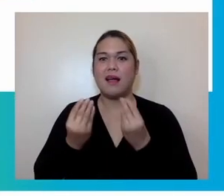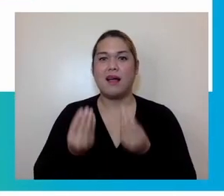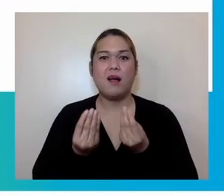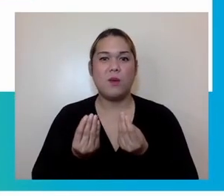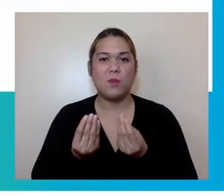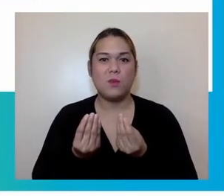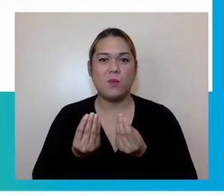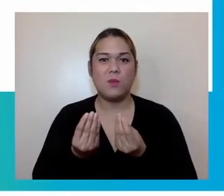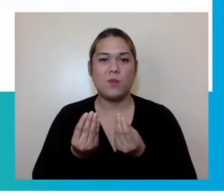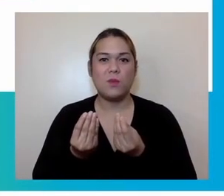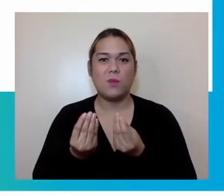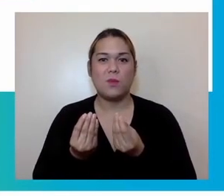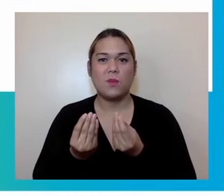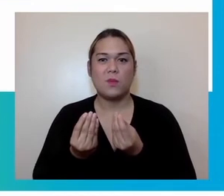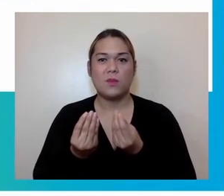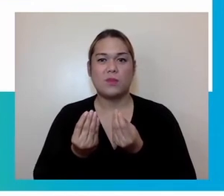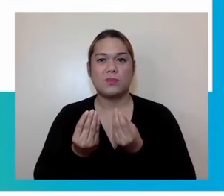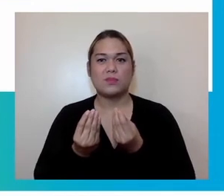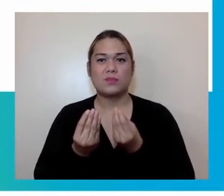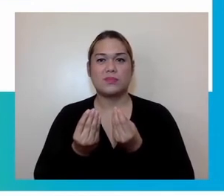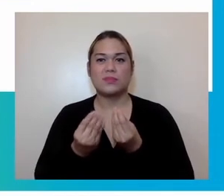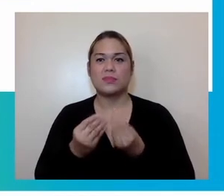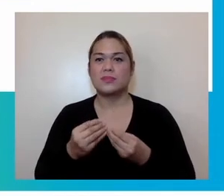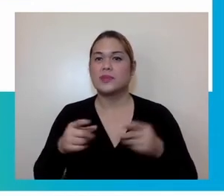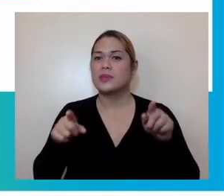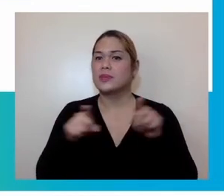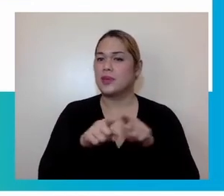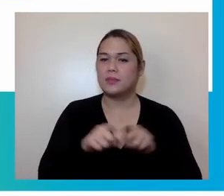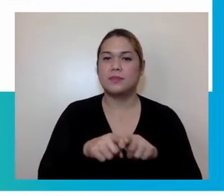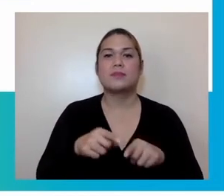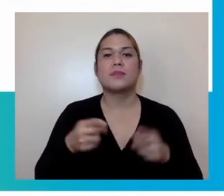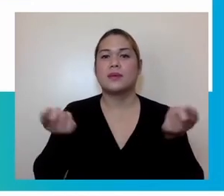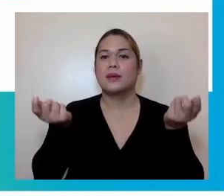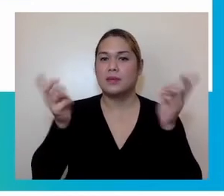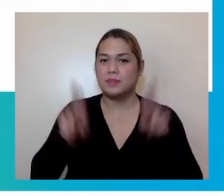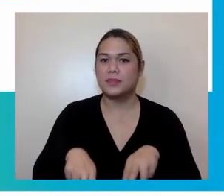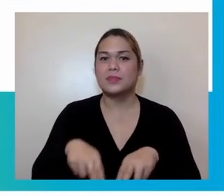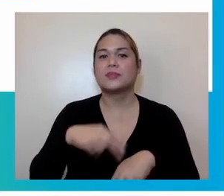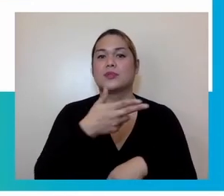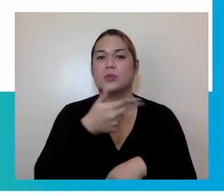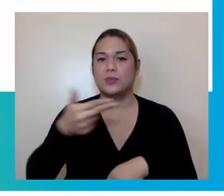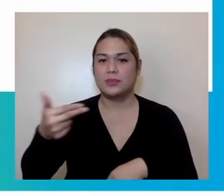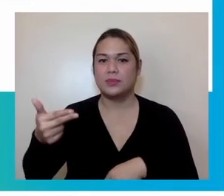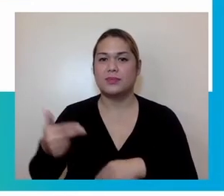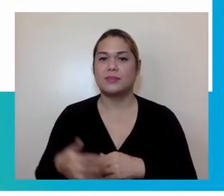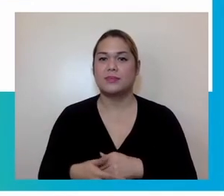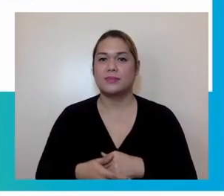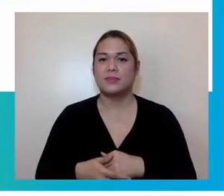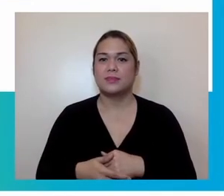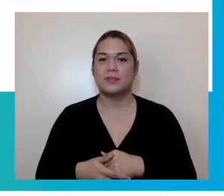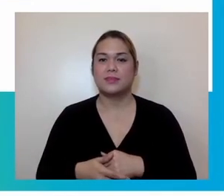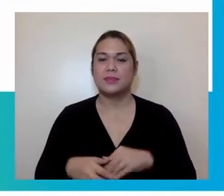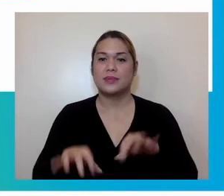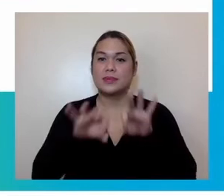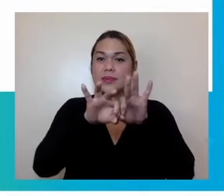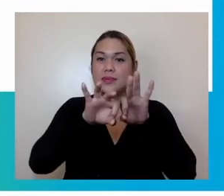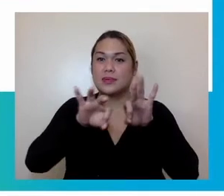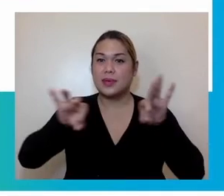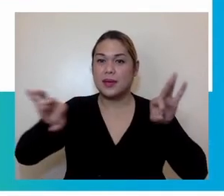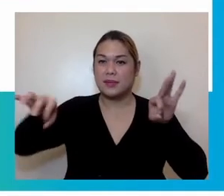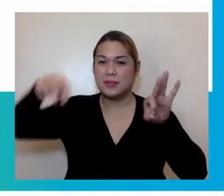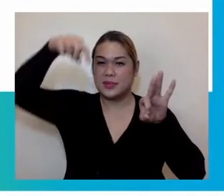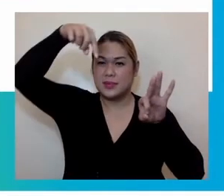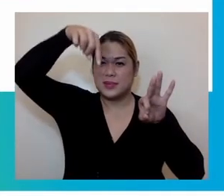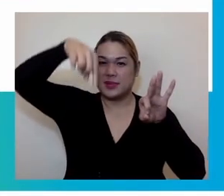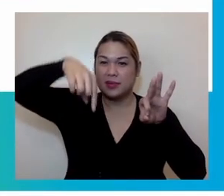Indonesia. And we also see leak of pipes, burst of gas recently in Sumatra and Java,